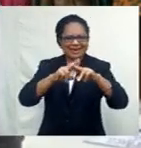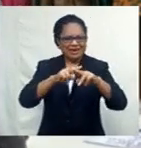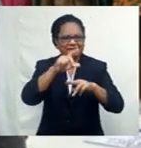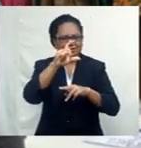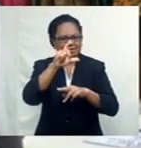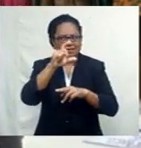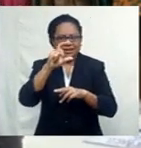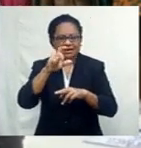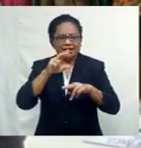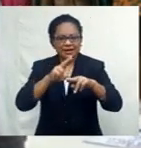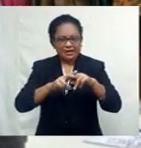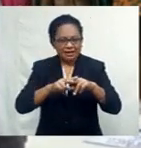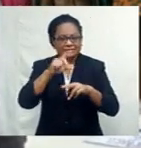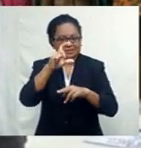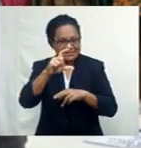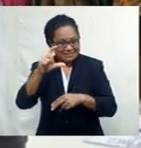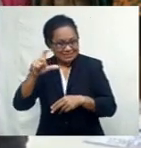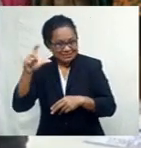for being